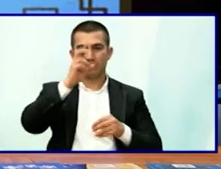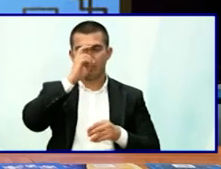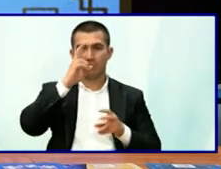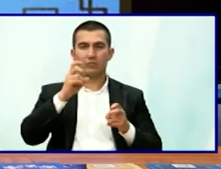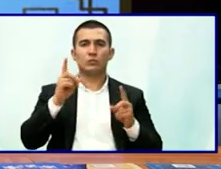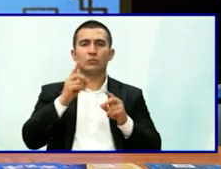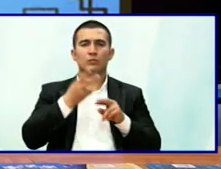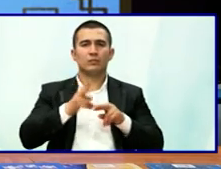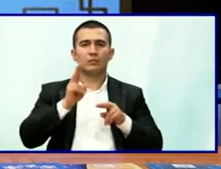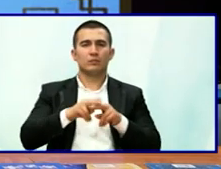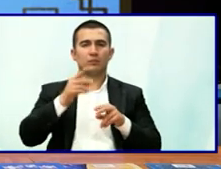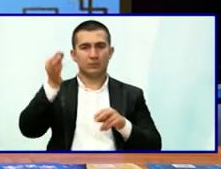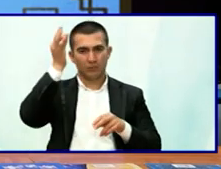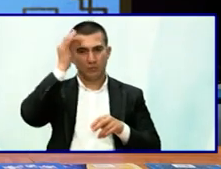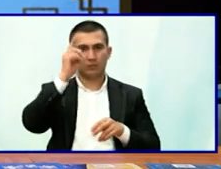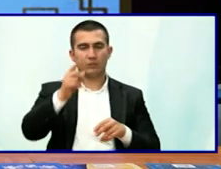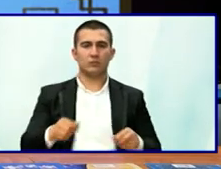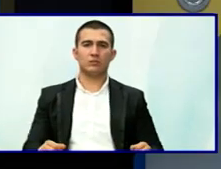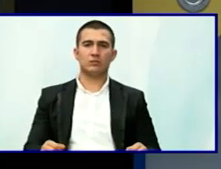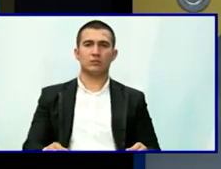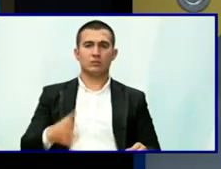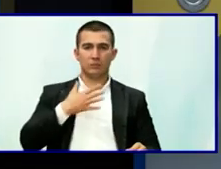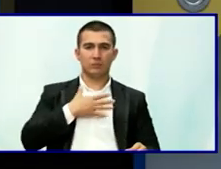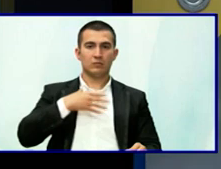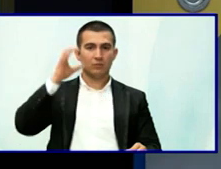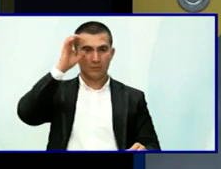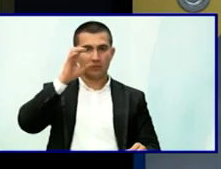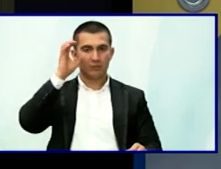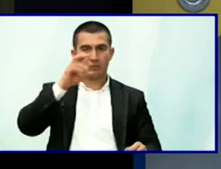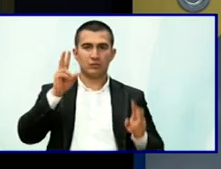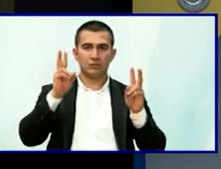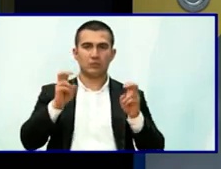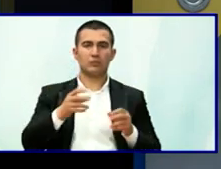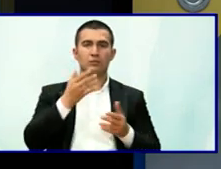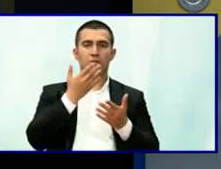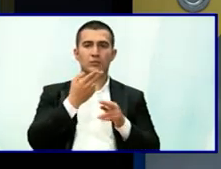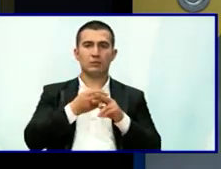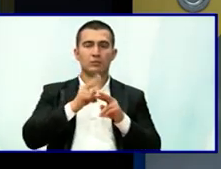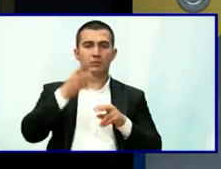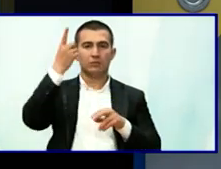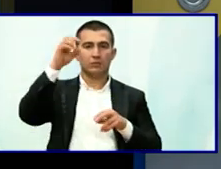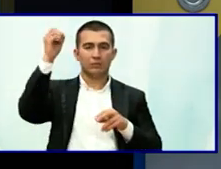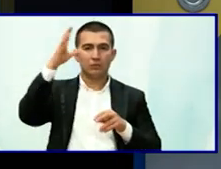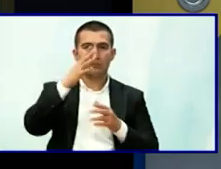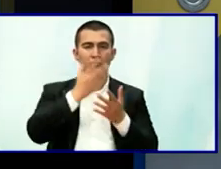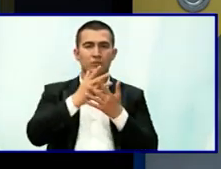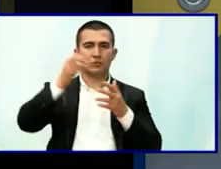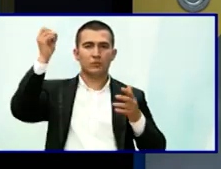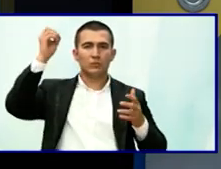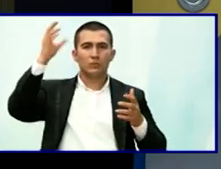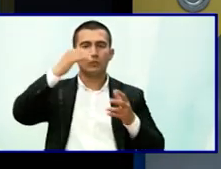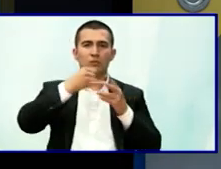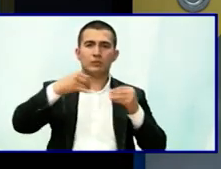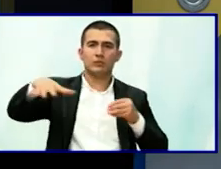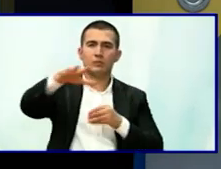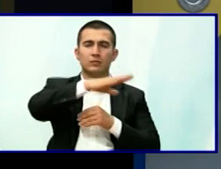nimalarga qiyoslaganini bir esimizga solsak. O'zbekiston serqiyosh o'lka. O'zbekiston